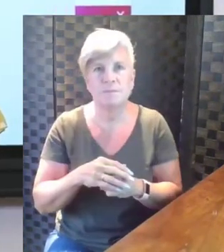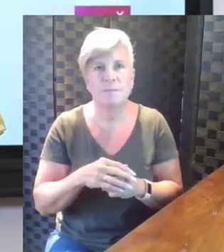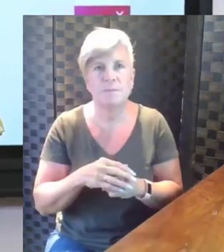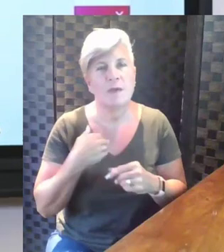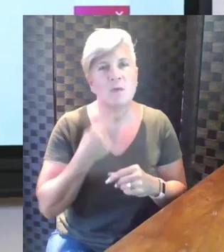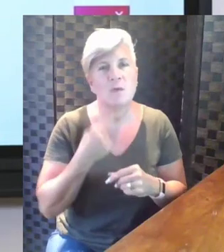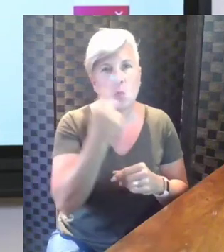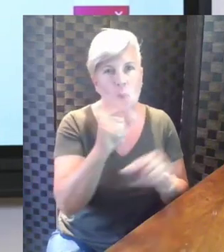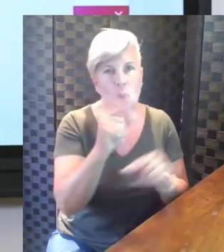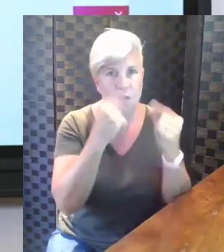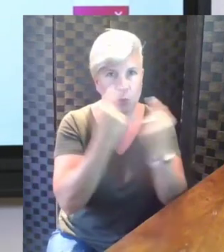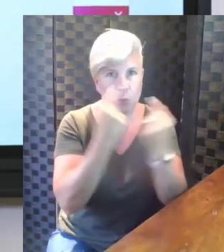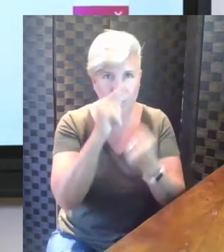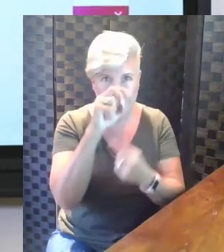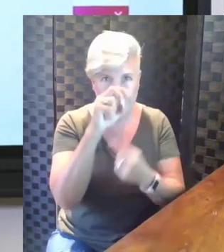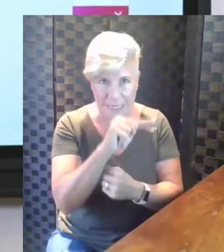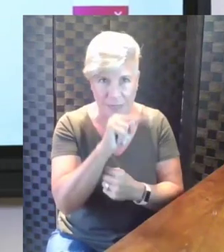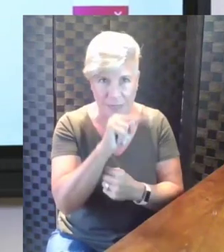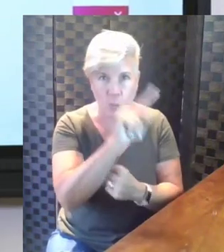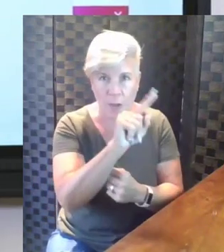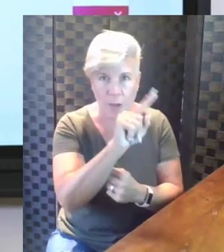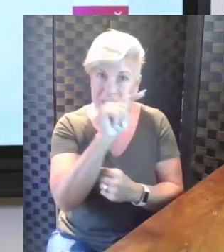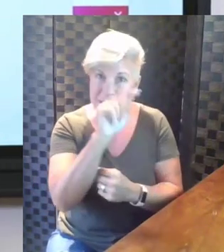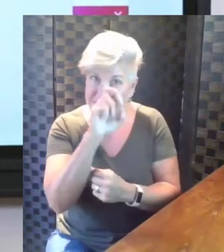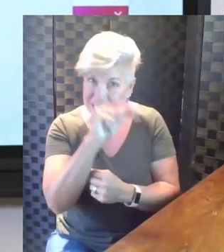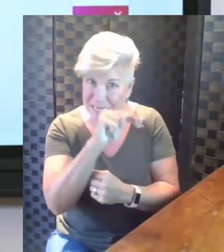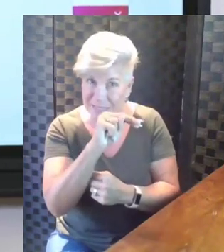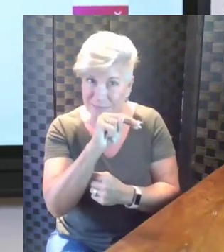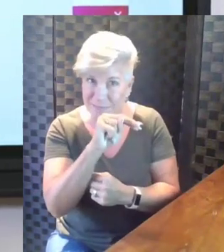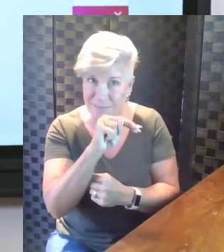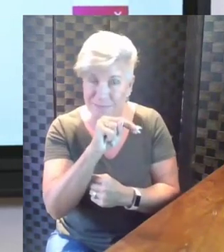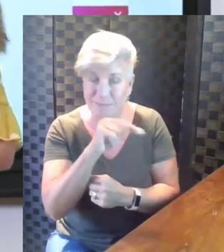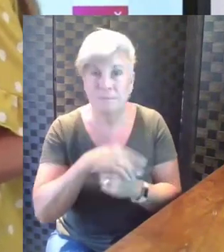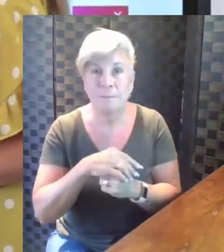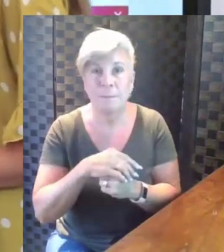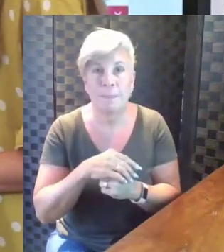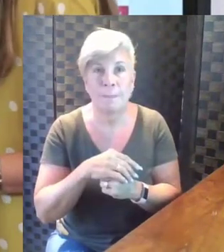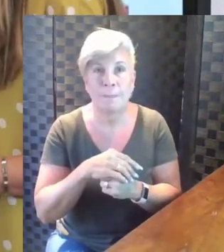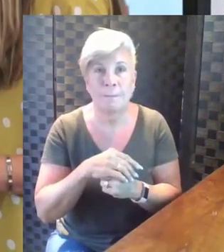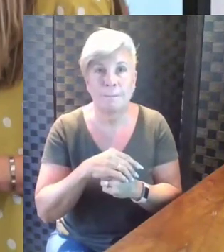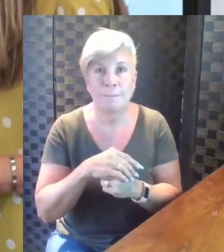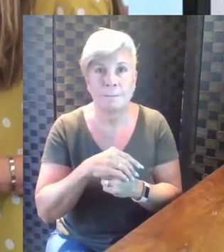have one group of 10. So that's 1, 10.